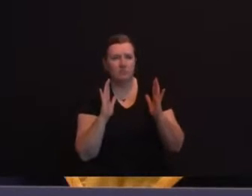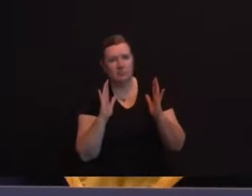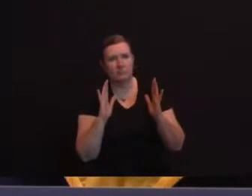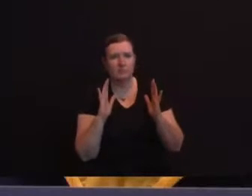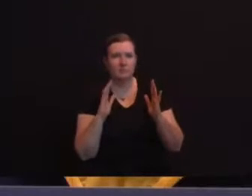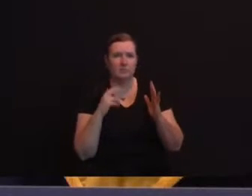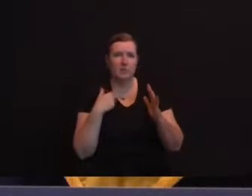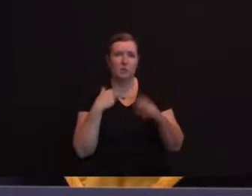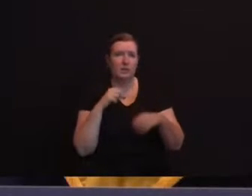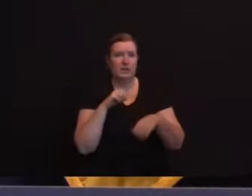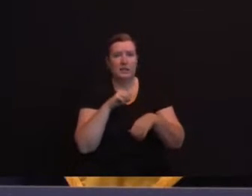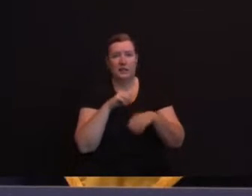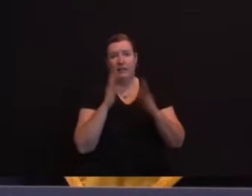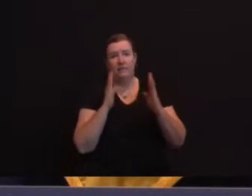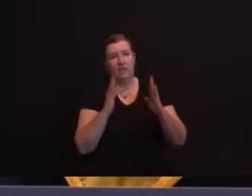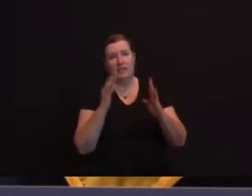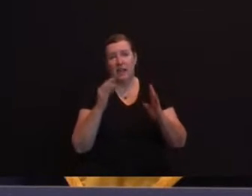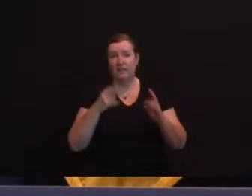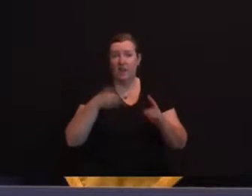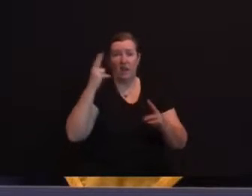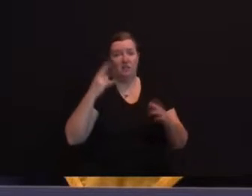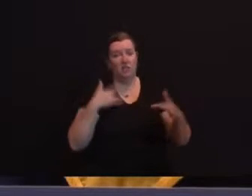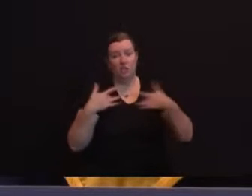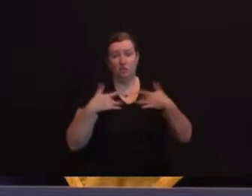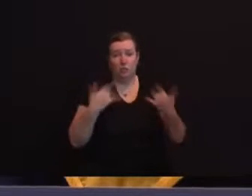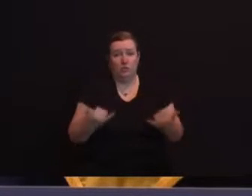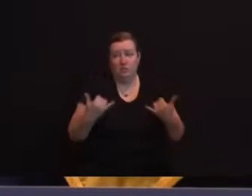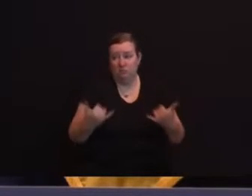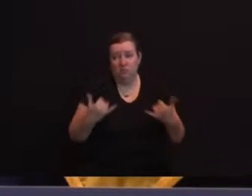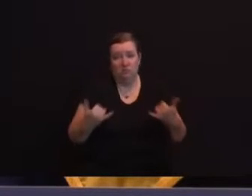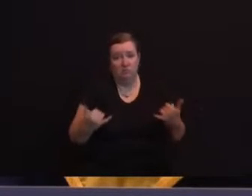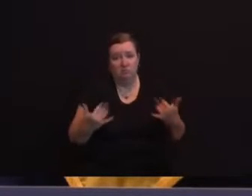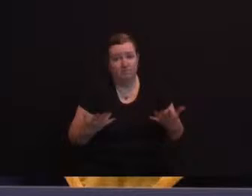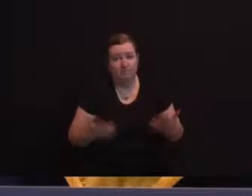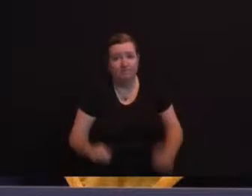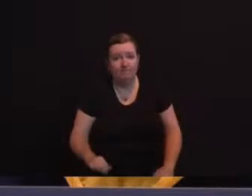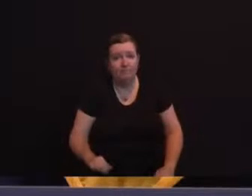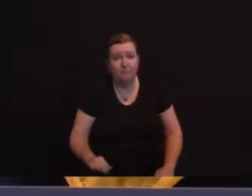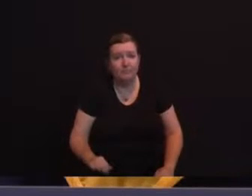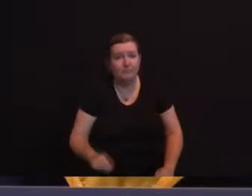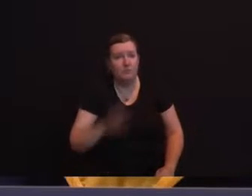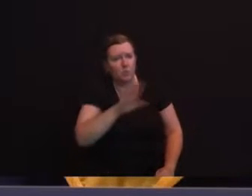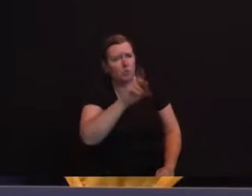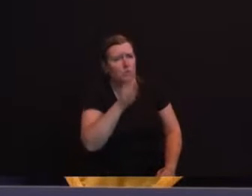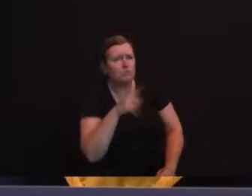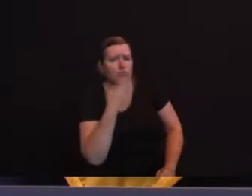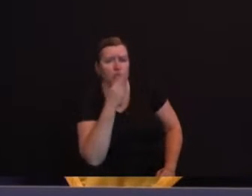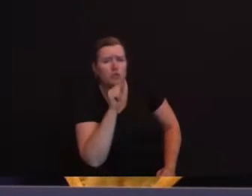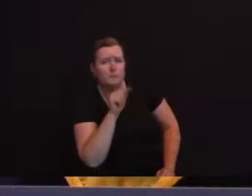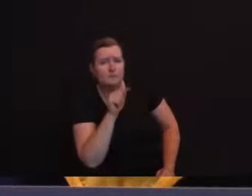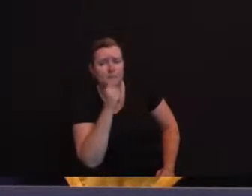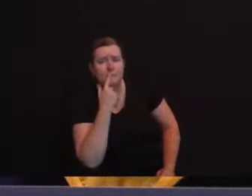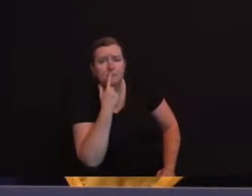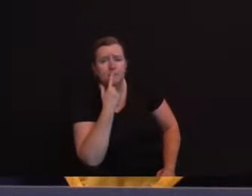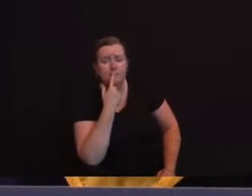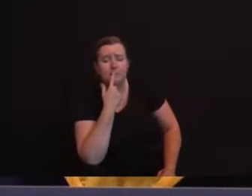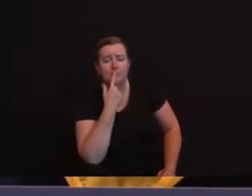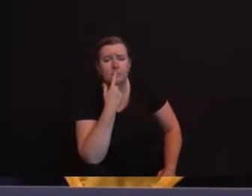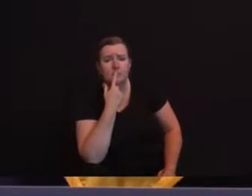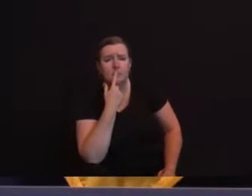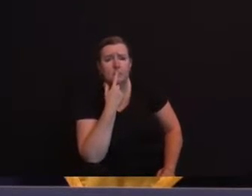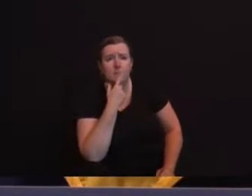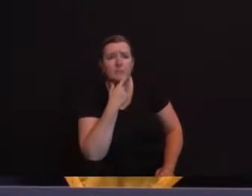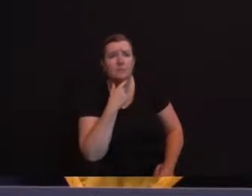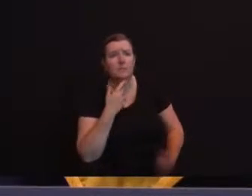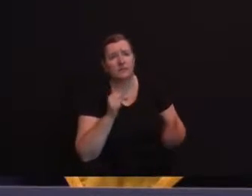I would say, is the way I would put it. I think your question is a good one, but I think we've sort of addressed it on